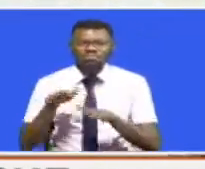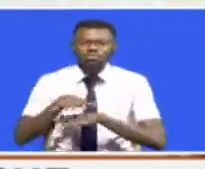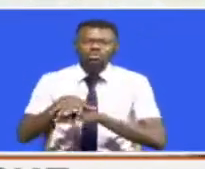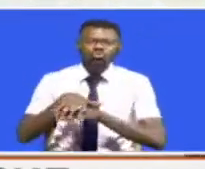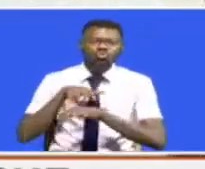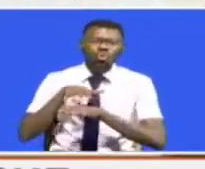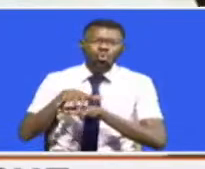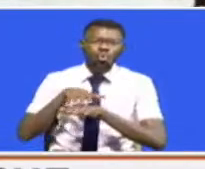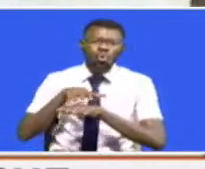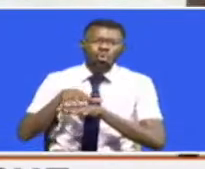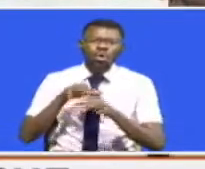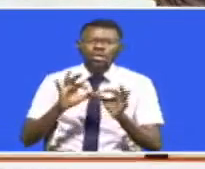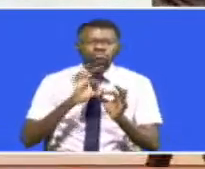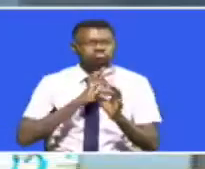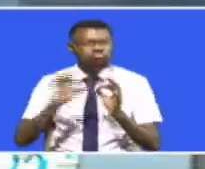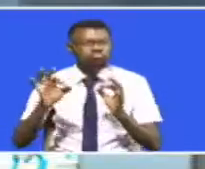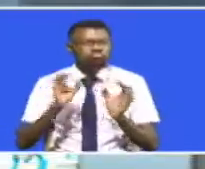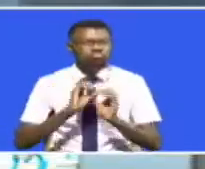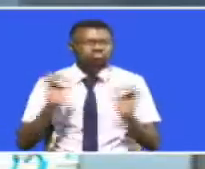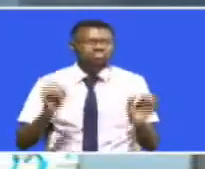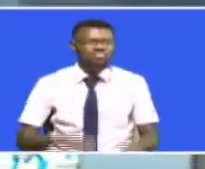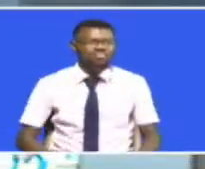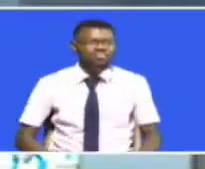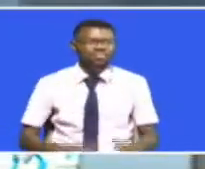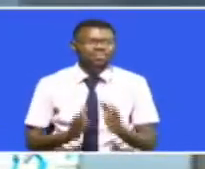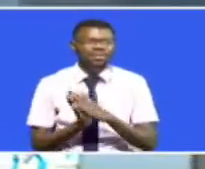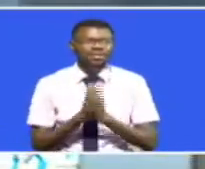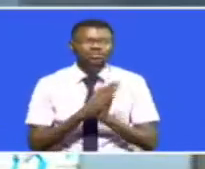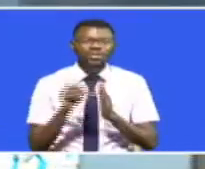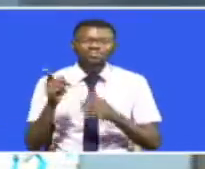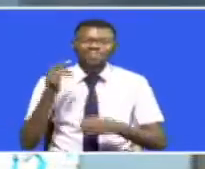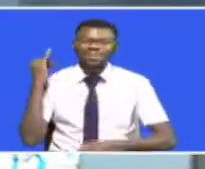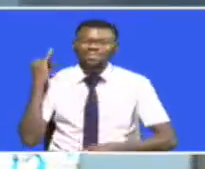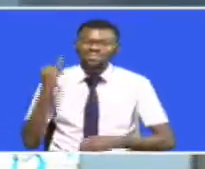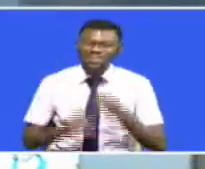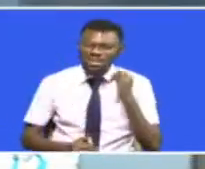We are slow. And that story will be the final story on KTN.